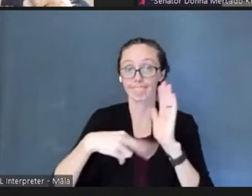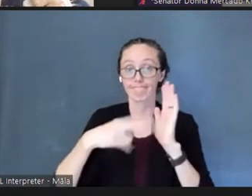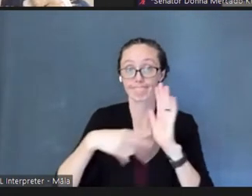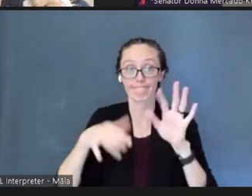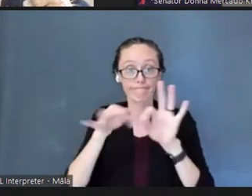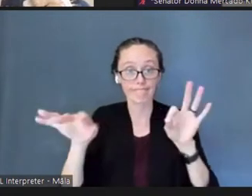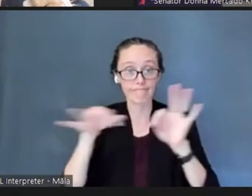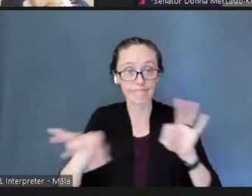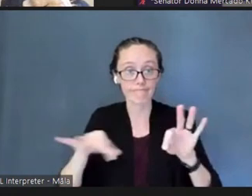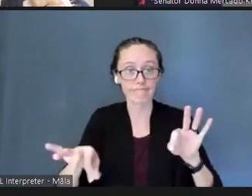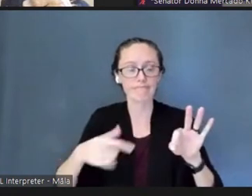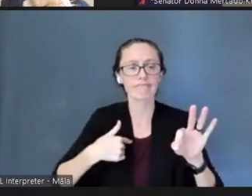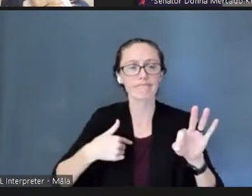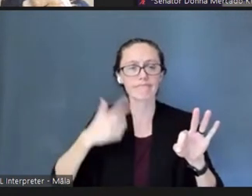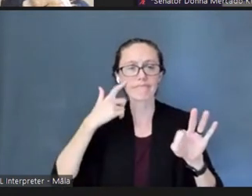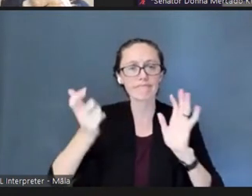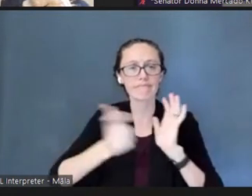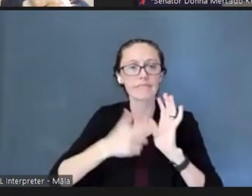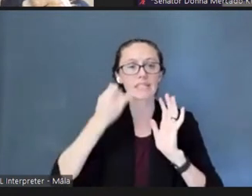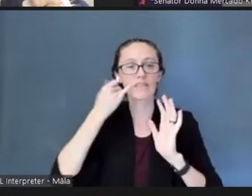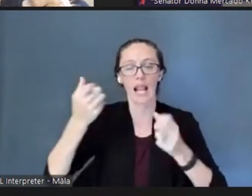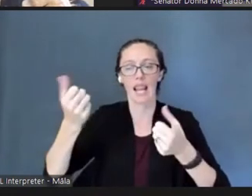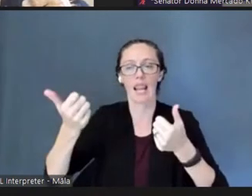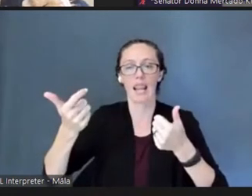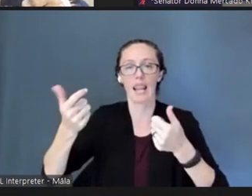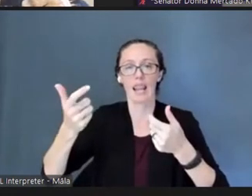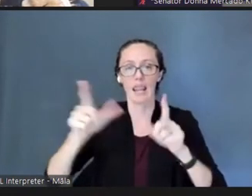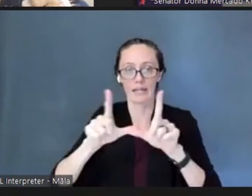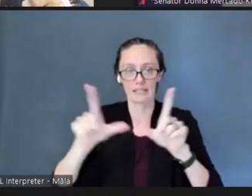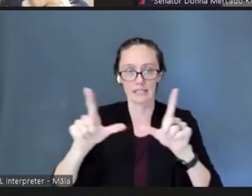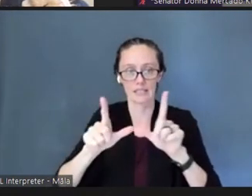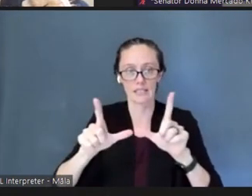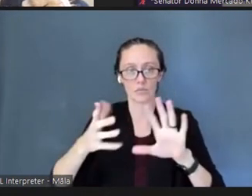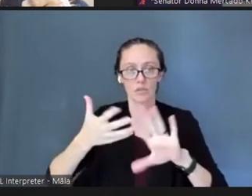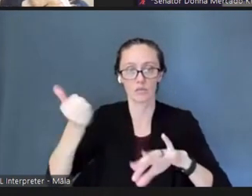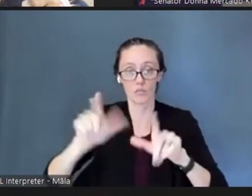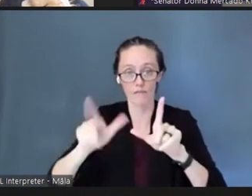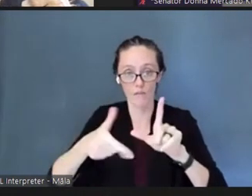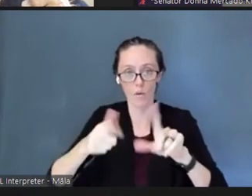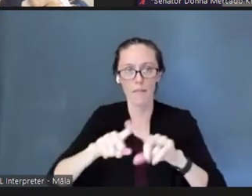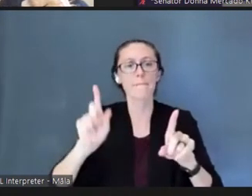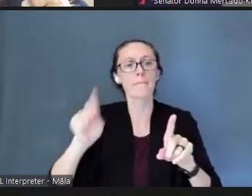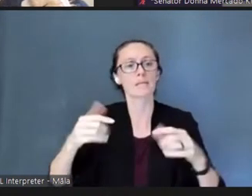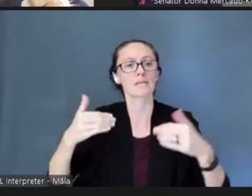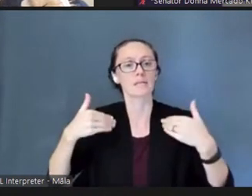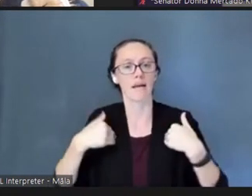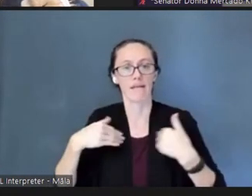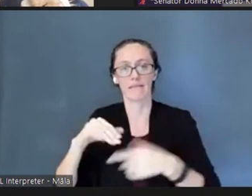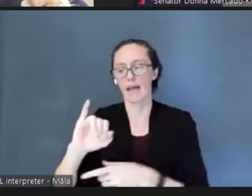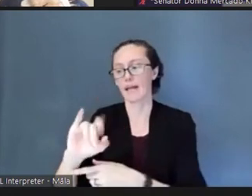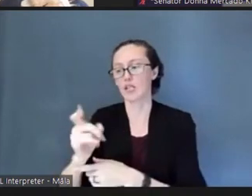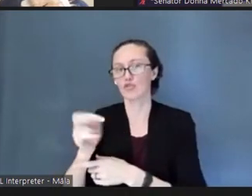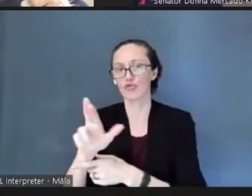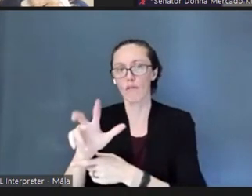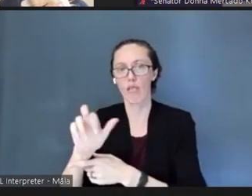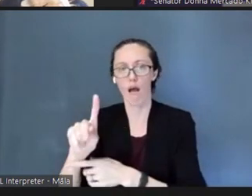that it's stating if your license was revoked, but then you have to have the interlock for a certain amount of time